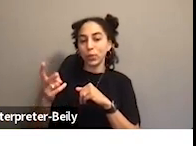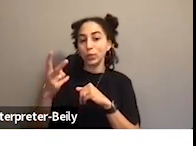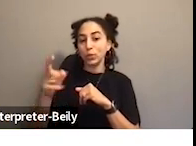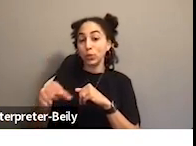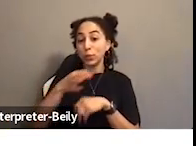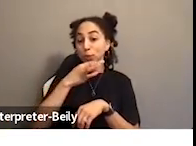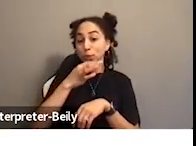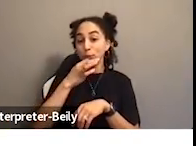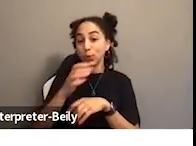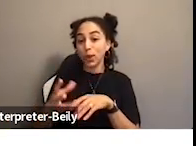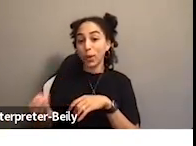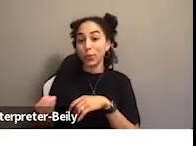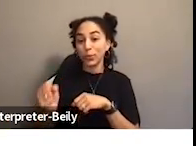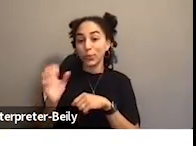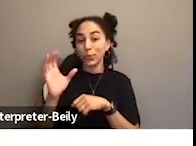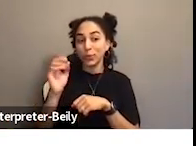out soon as well.